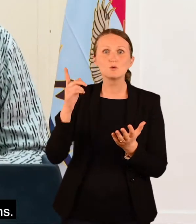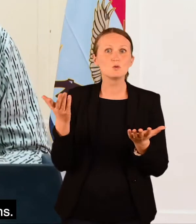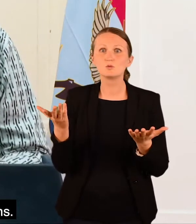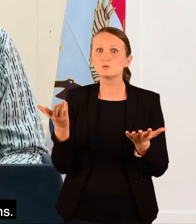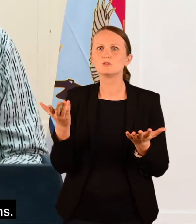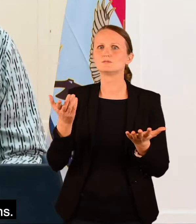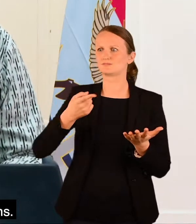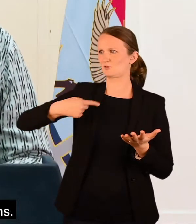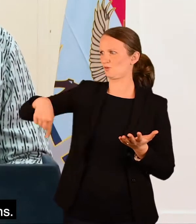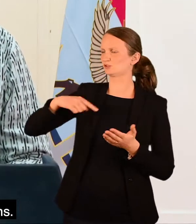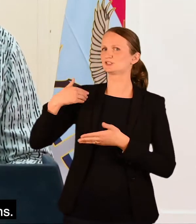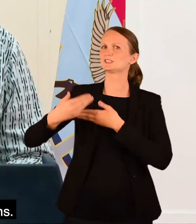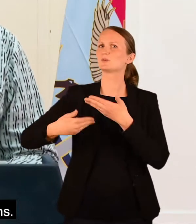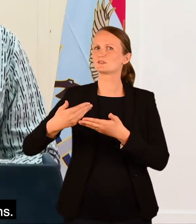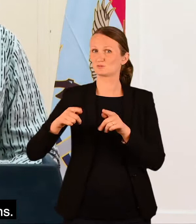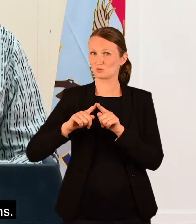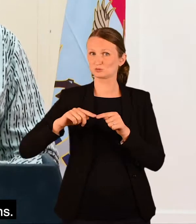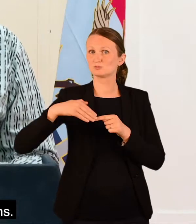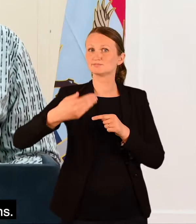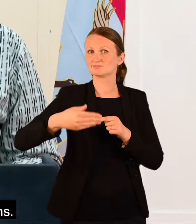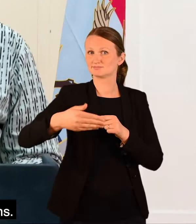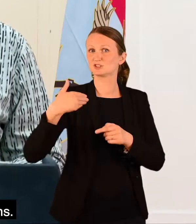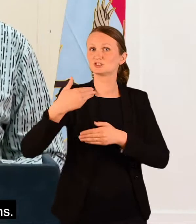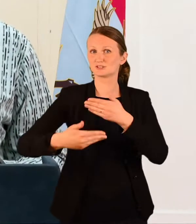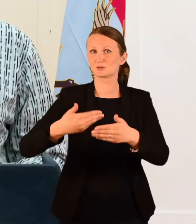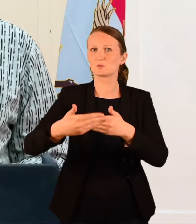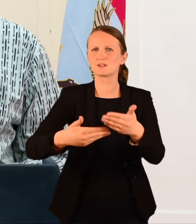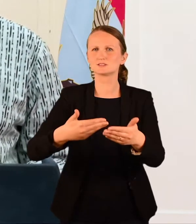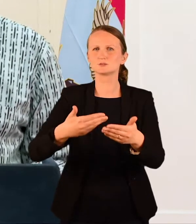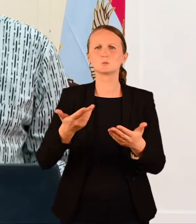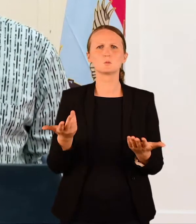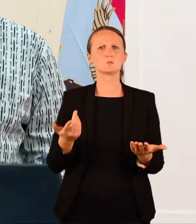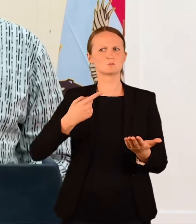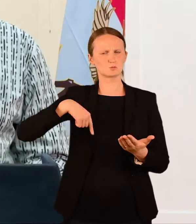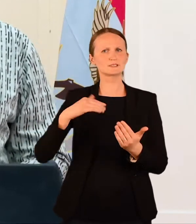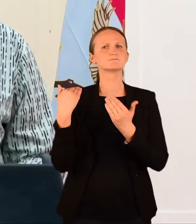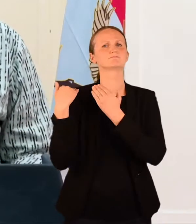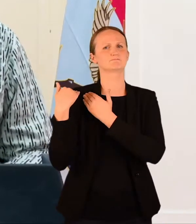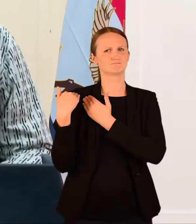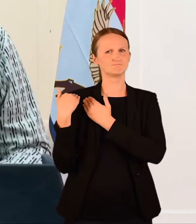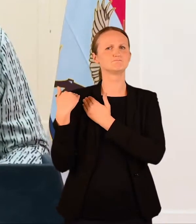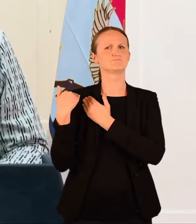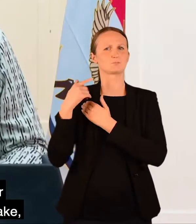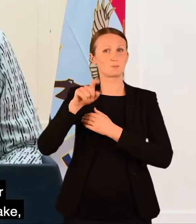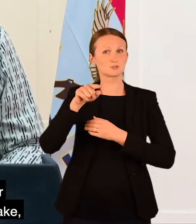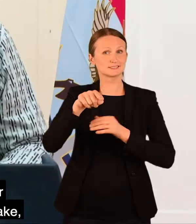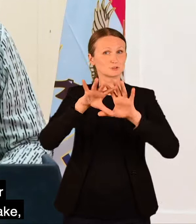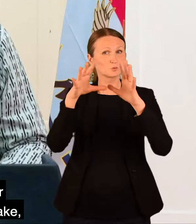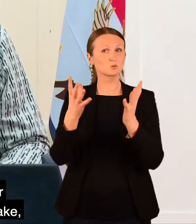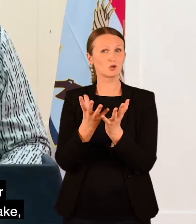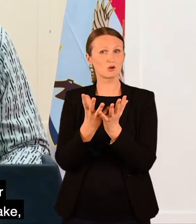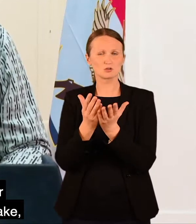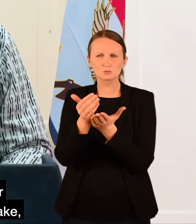for current and future generations. And it is therefore our duty not only